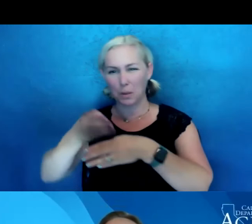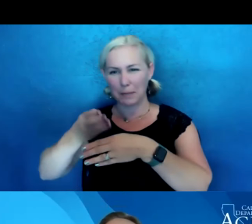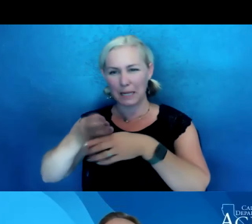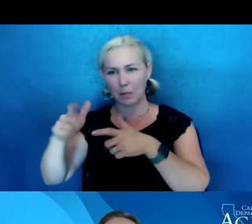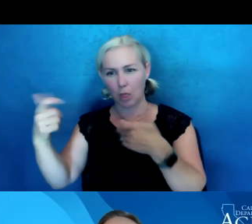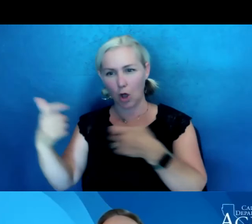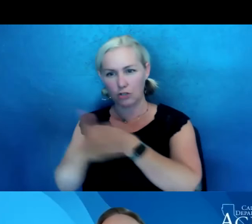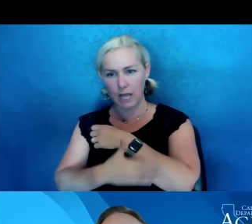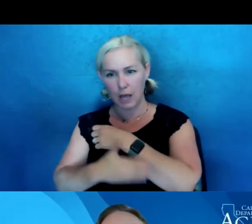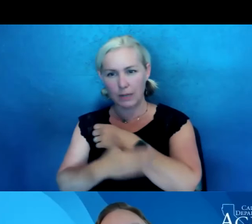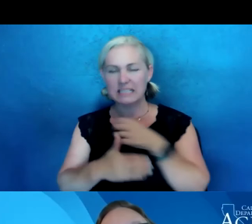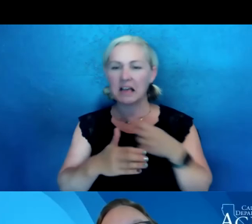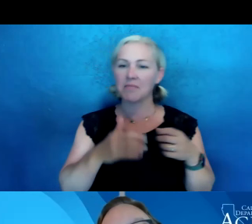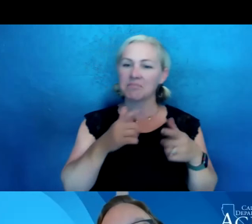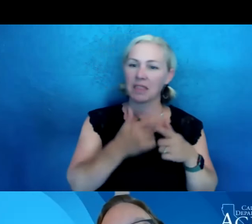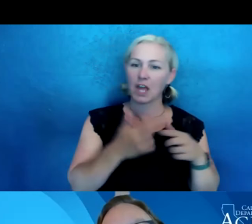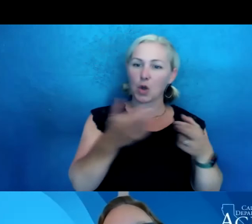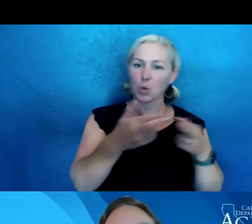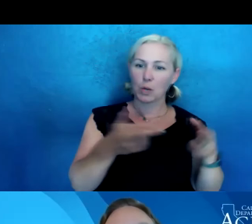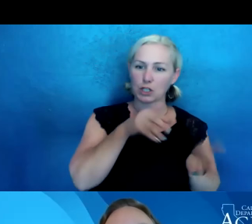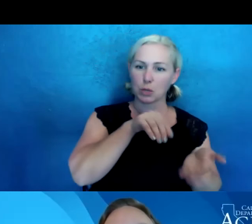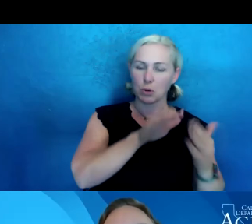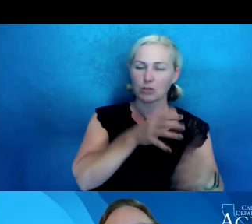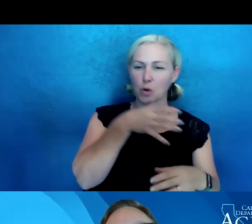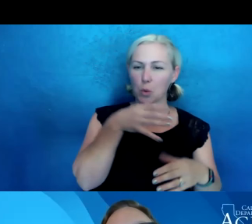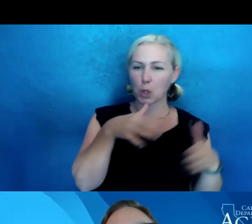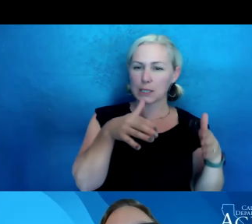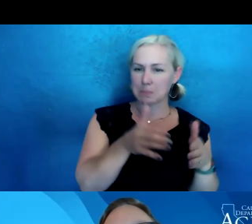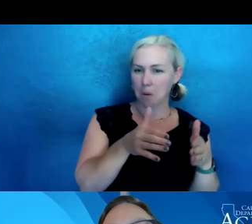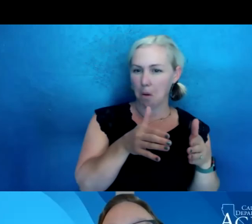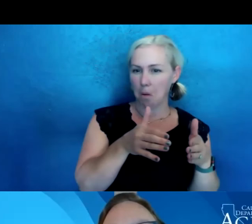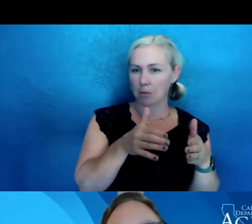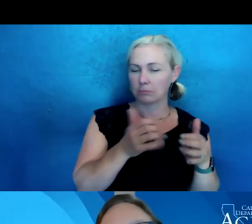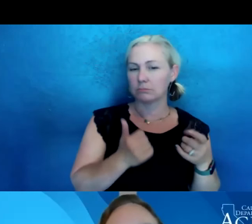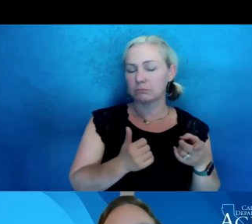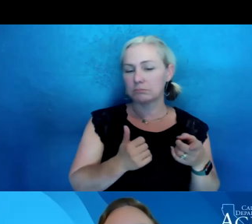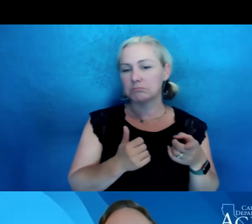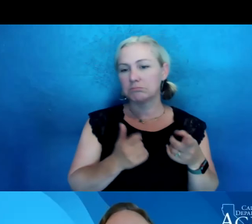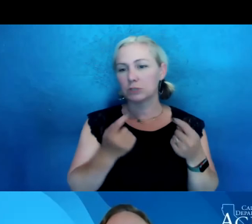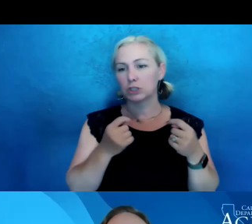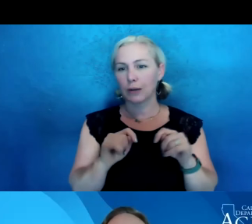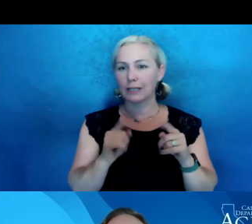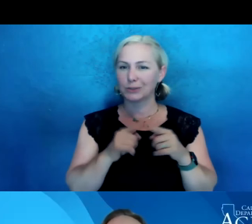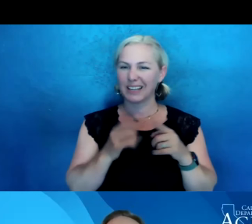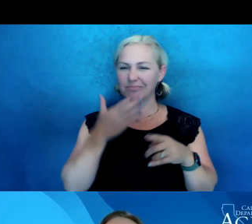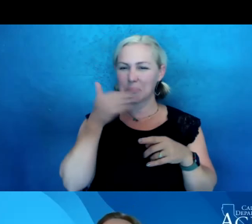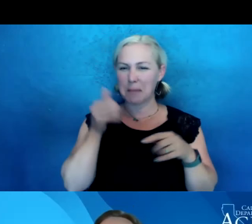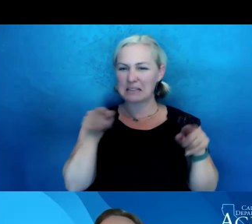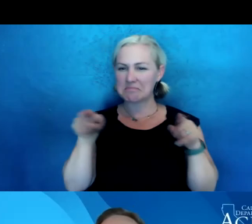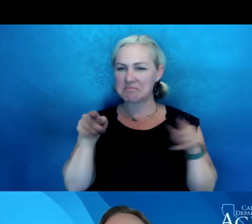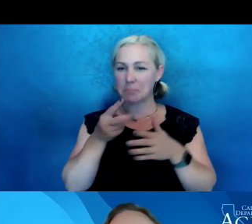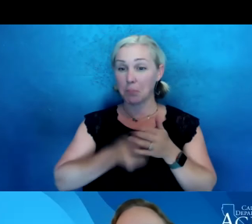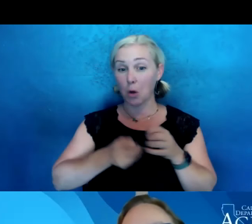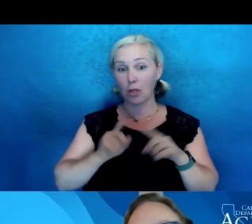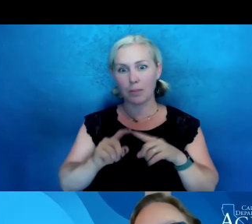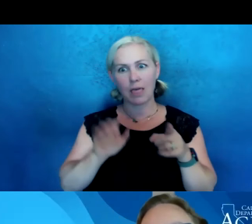then that kind of regional approach in the rural counties, kind of the small 20, to try to get that best of both worlds. But that's exactly the